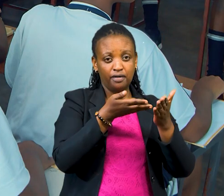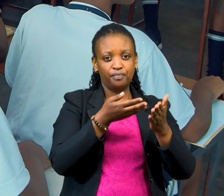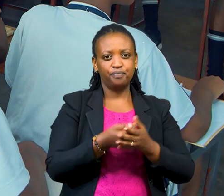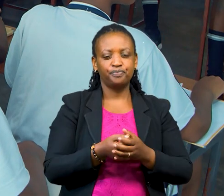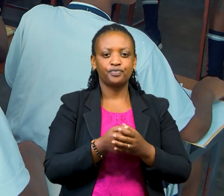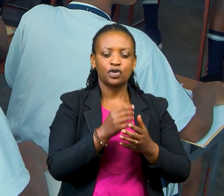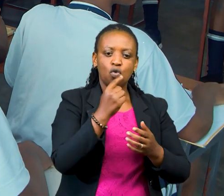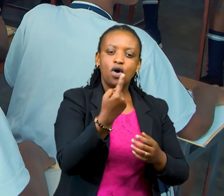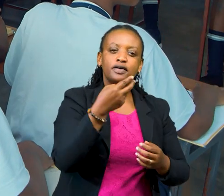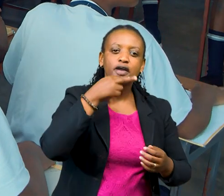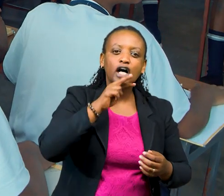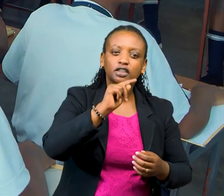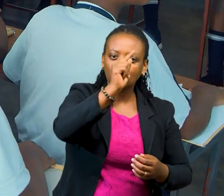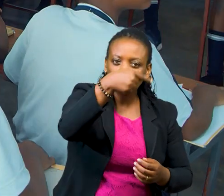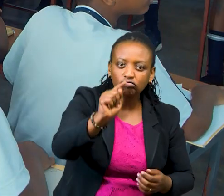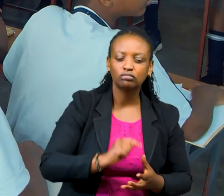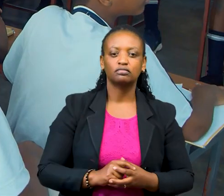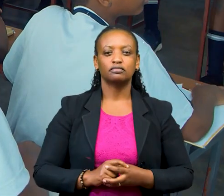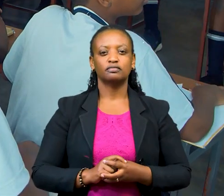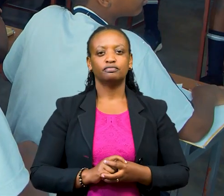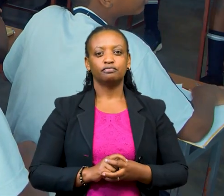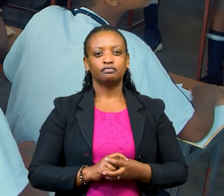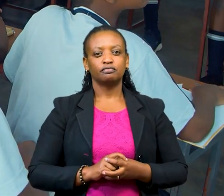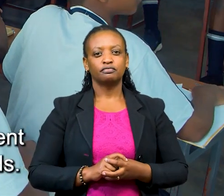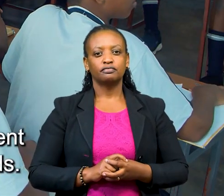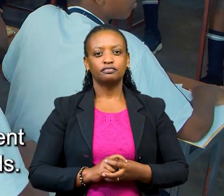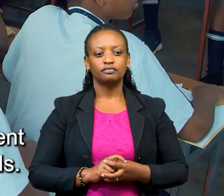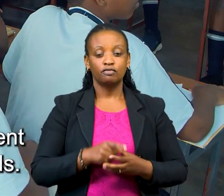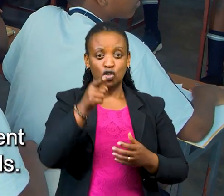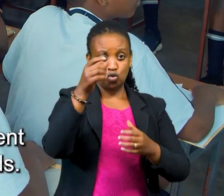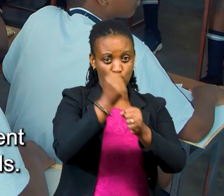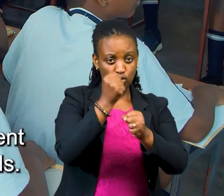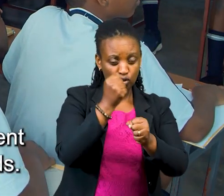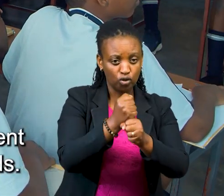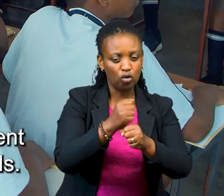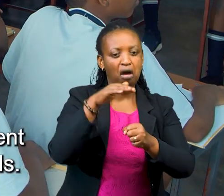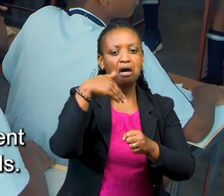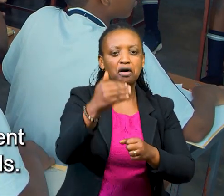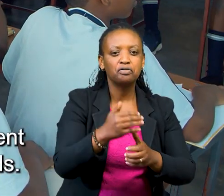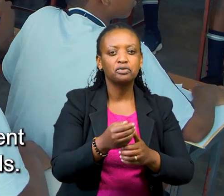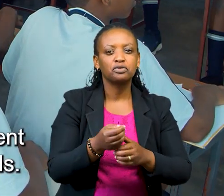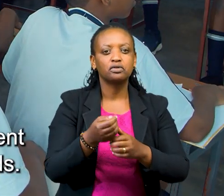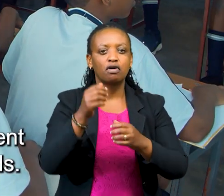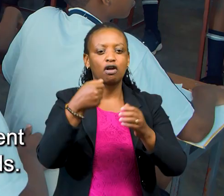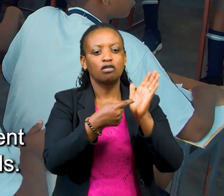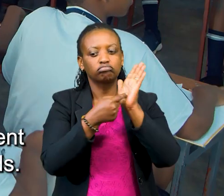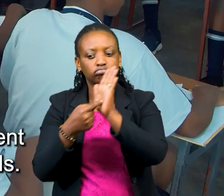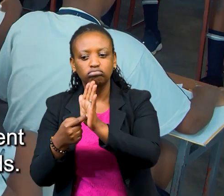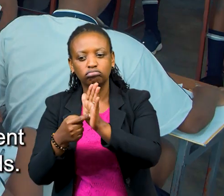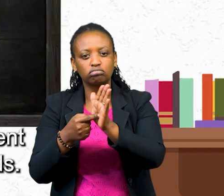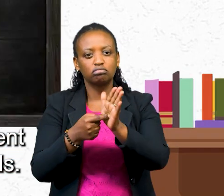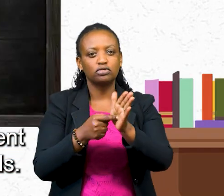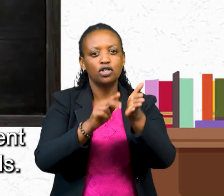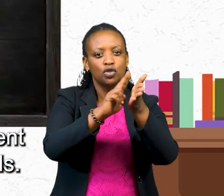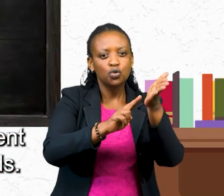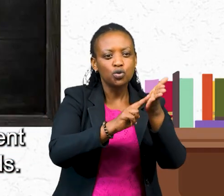here, one of the answers is correct, okay? So you do it, and then you have to present